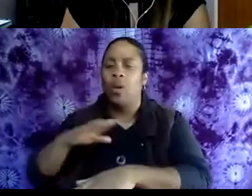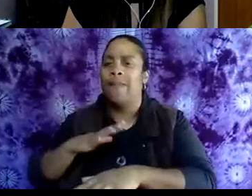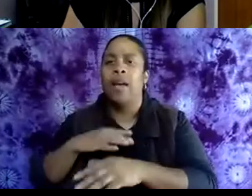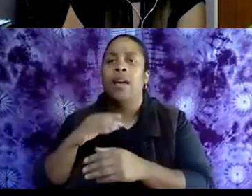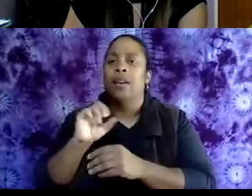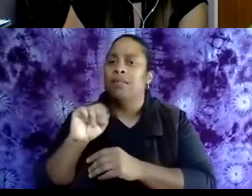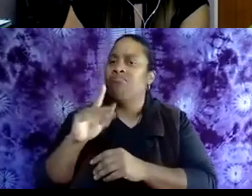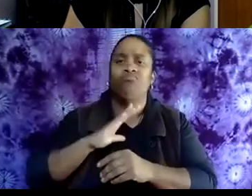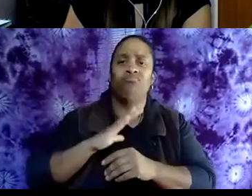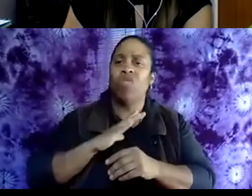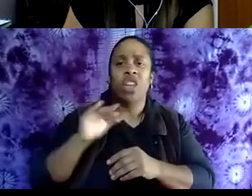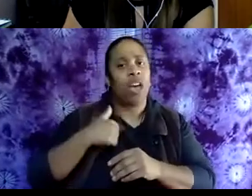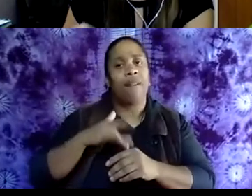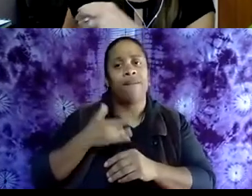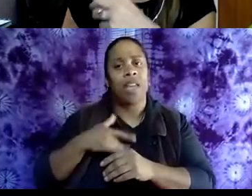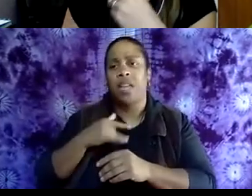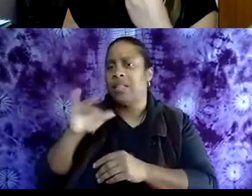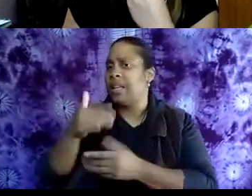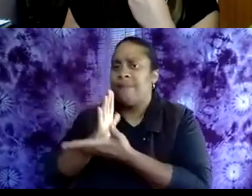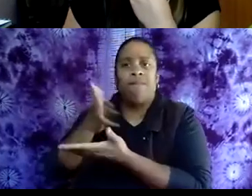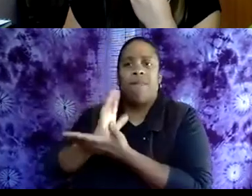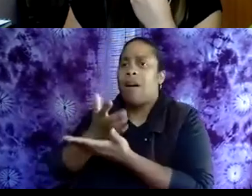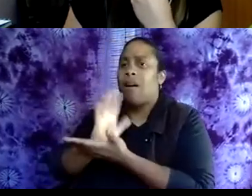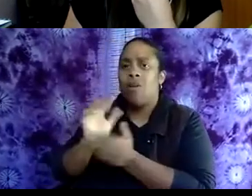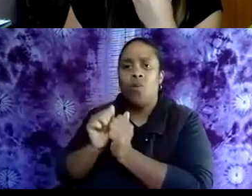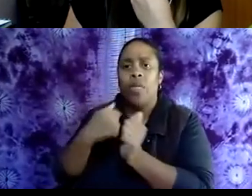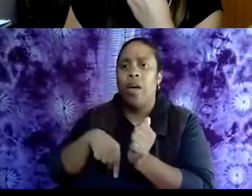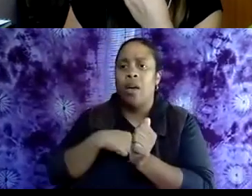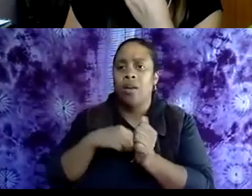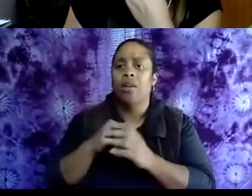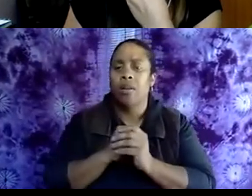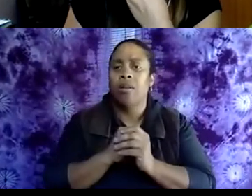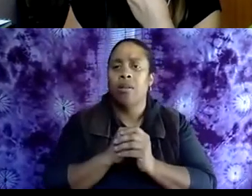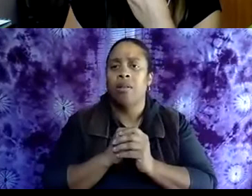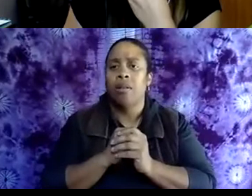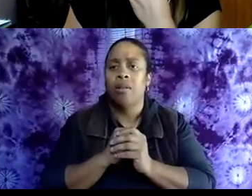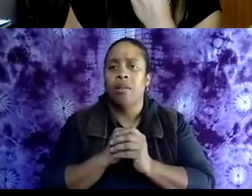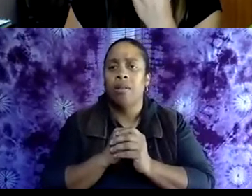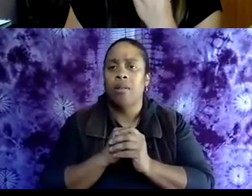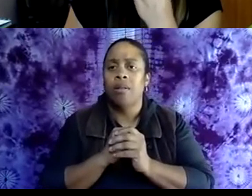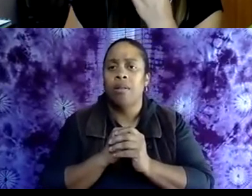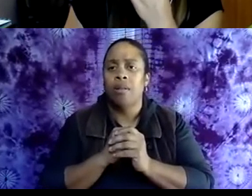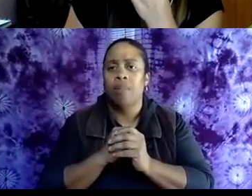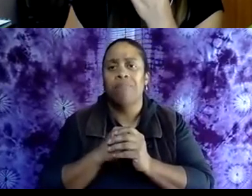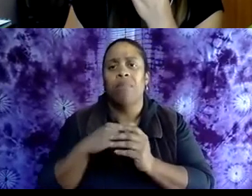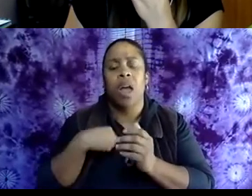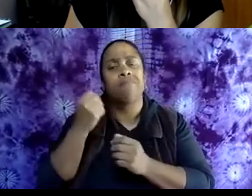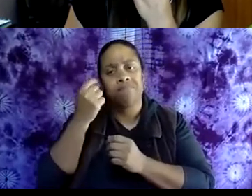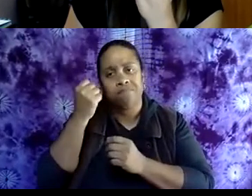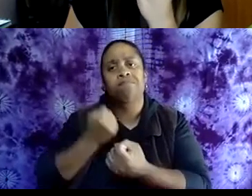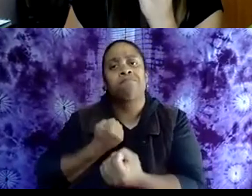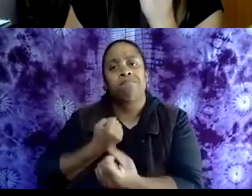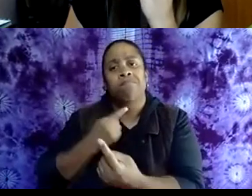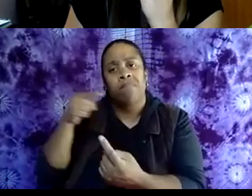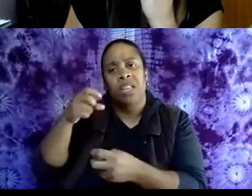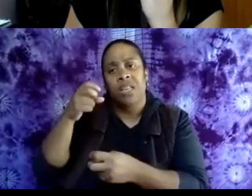you have feelings. That's totally okay with us. Okay. Yeah. Yeah. I hear how painful this is. How painful this